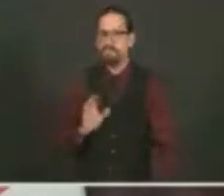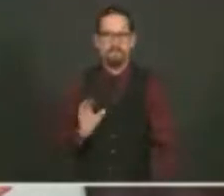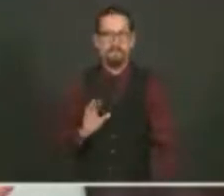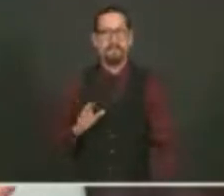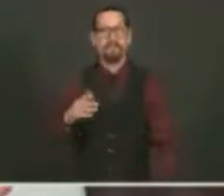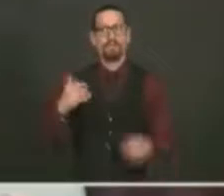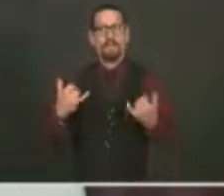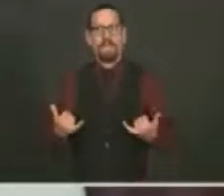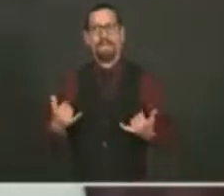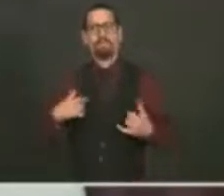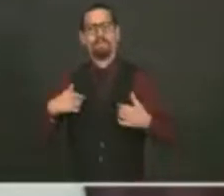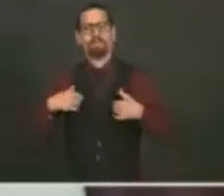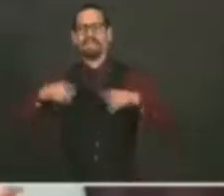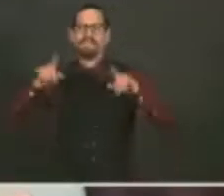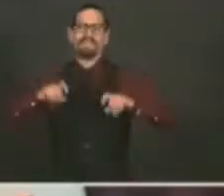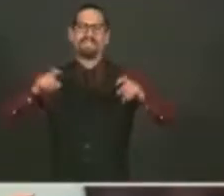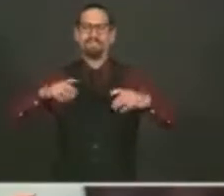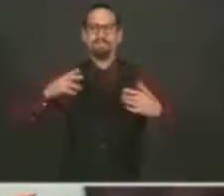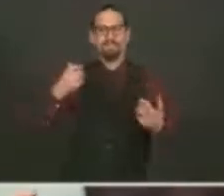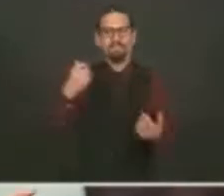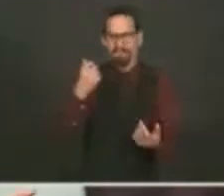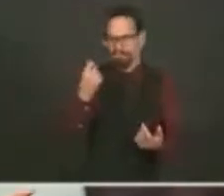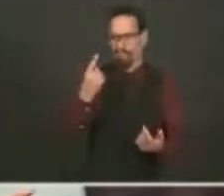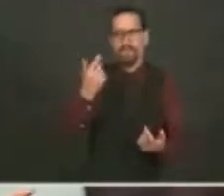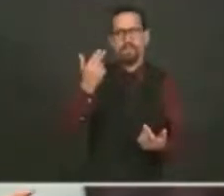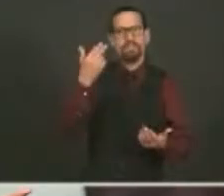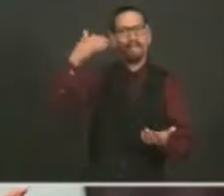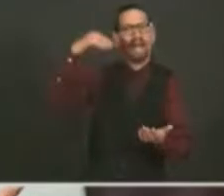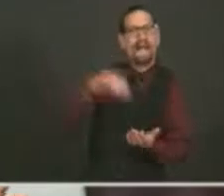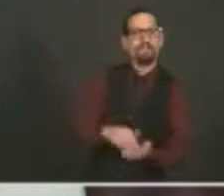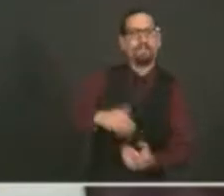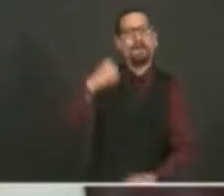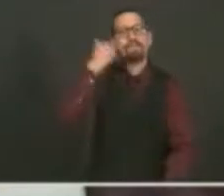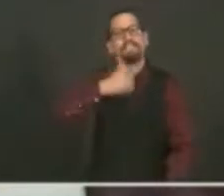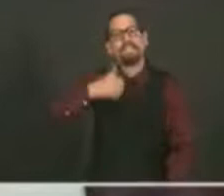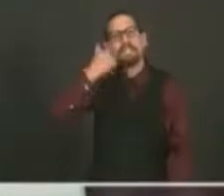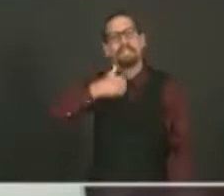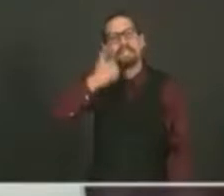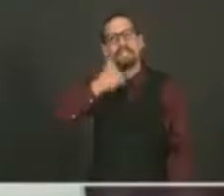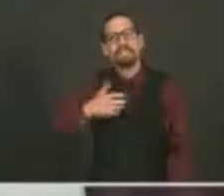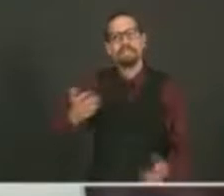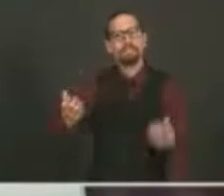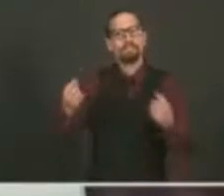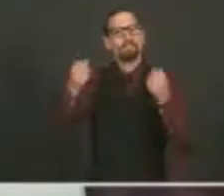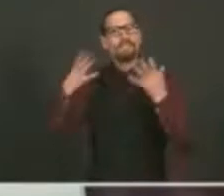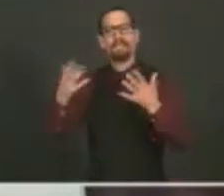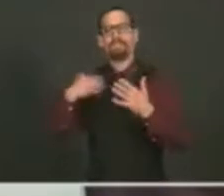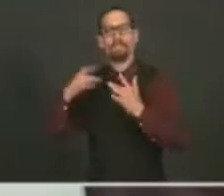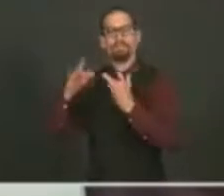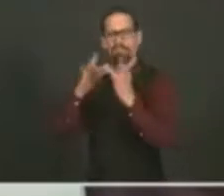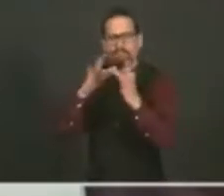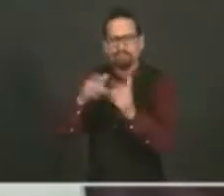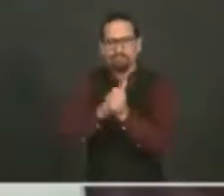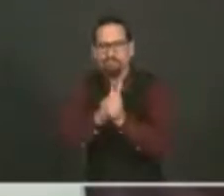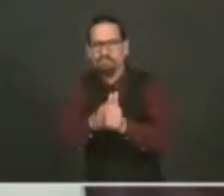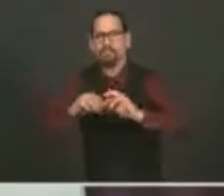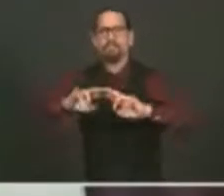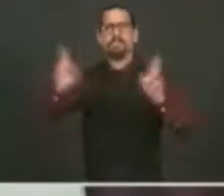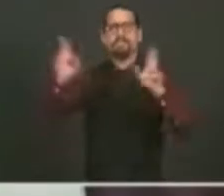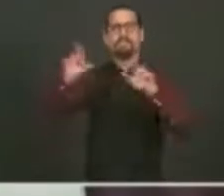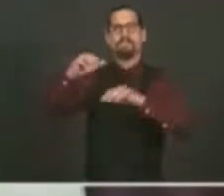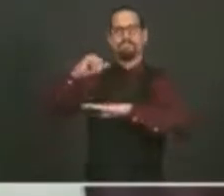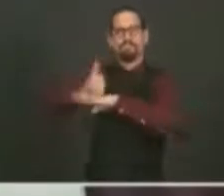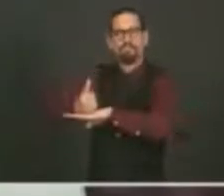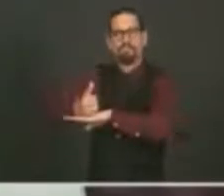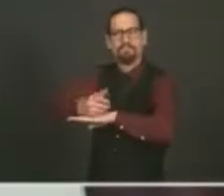13,000 people a day. We know we have hundreds of people doing contact tracing. We are, honestly,